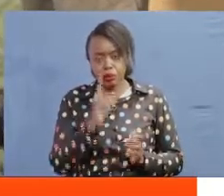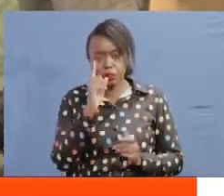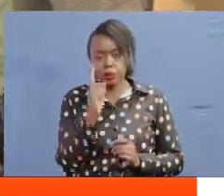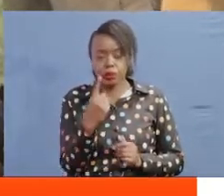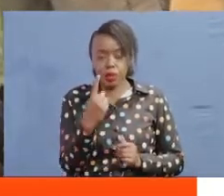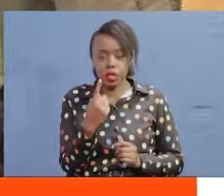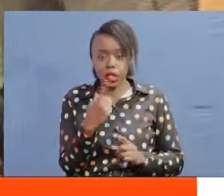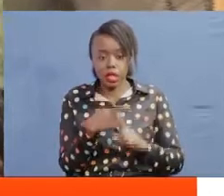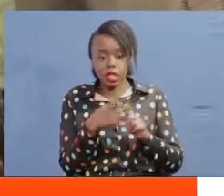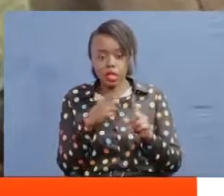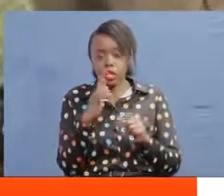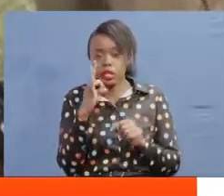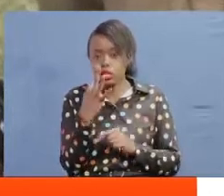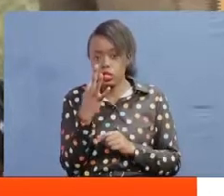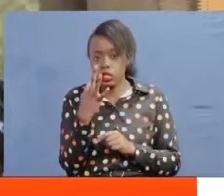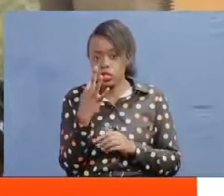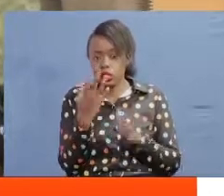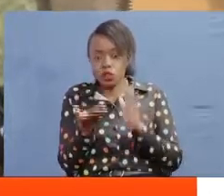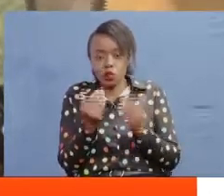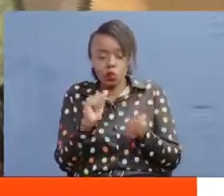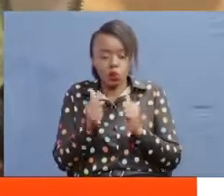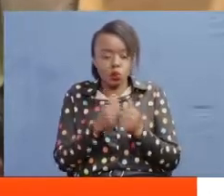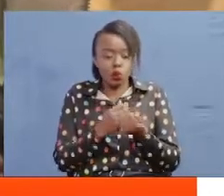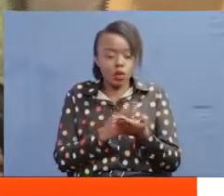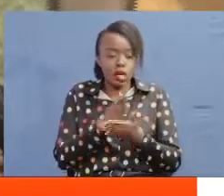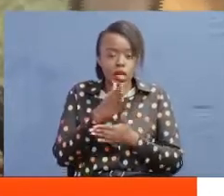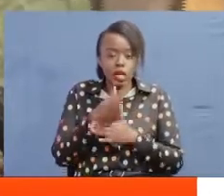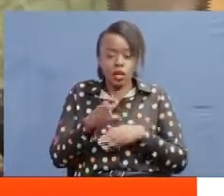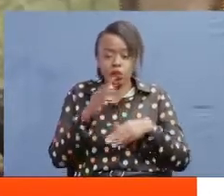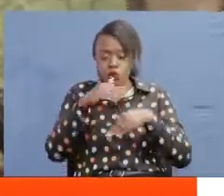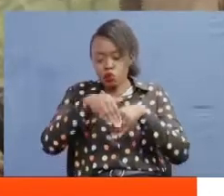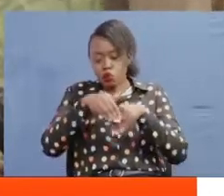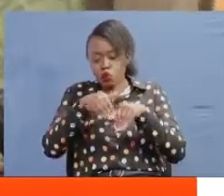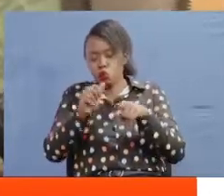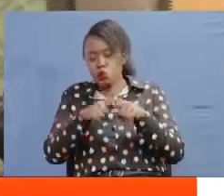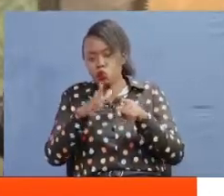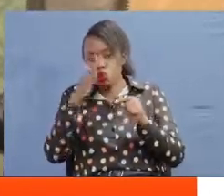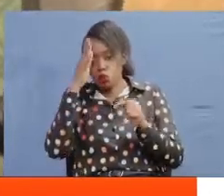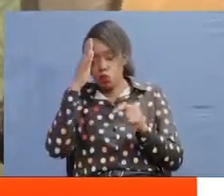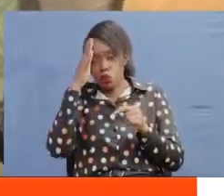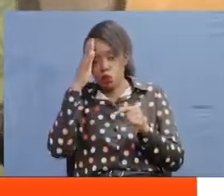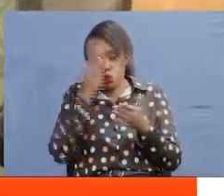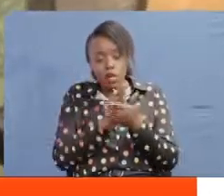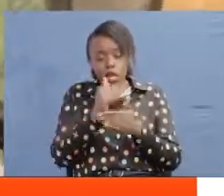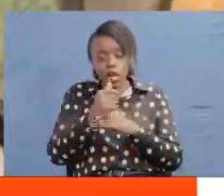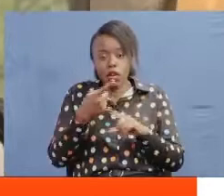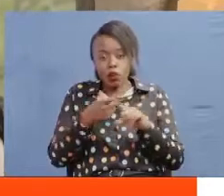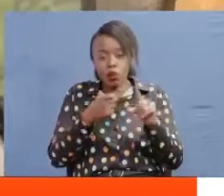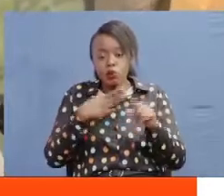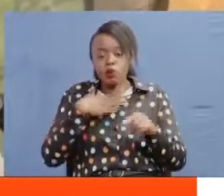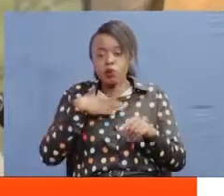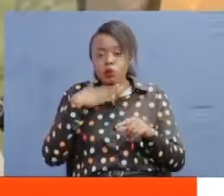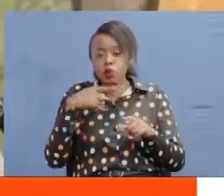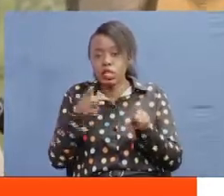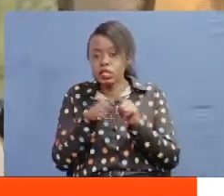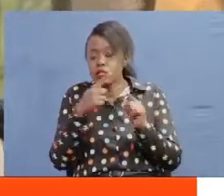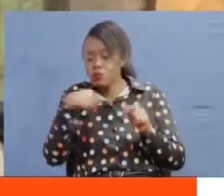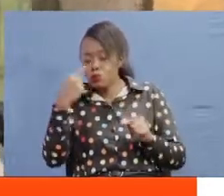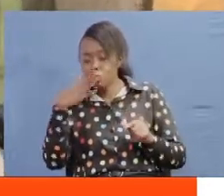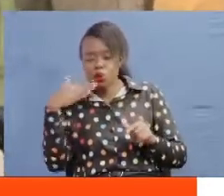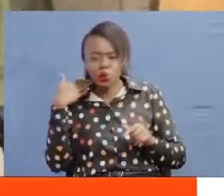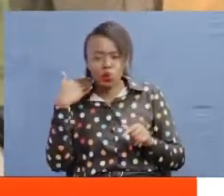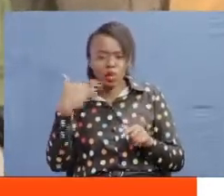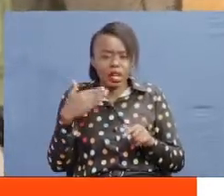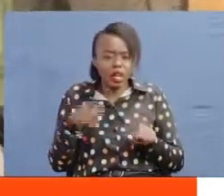katika masuala matatu ya haki iweze kufuatilika ni ushahidi uweze kupatikana wa mauaji na nani kaua. Na